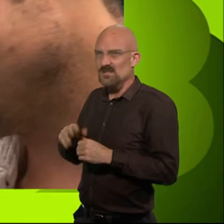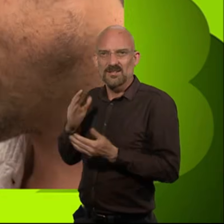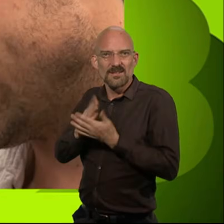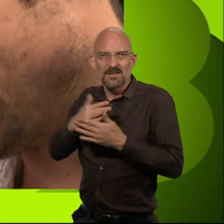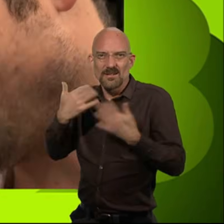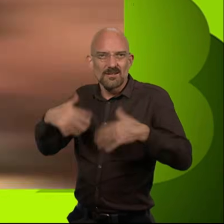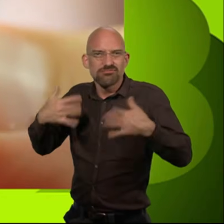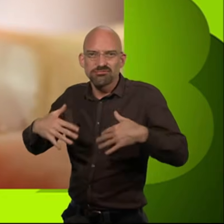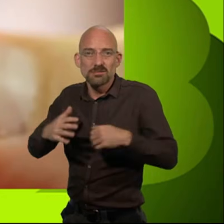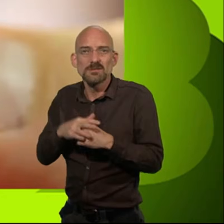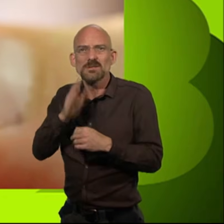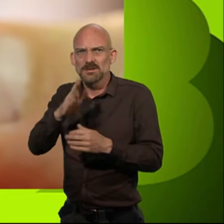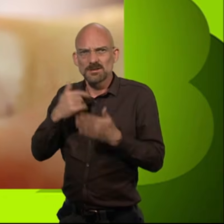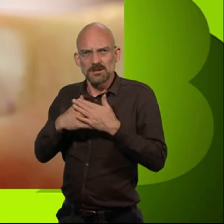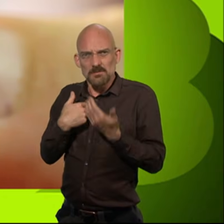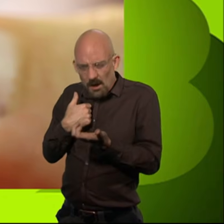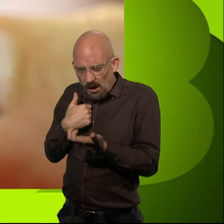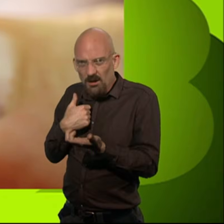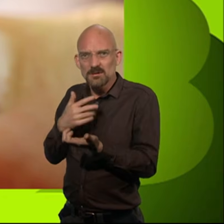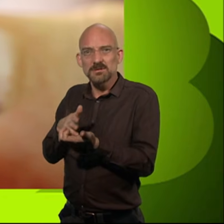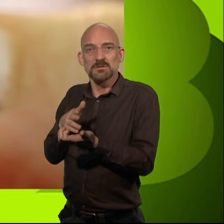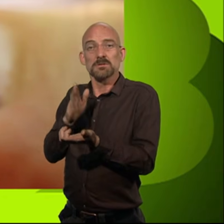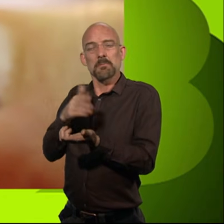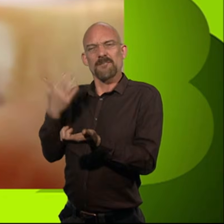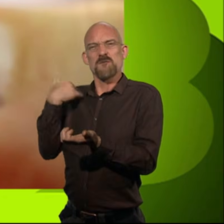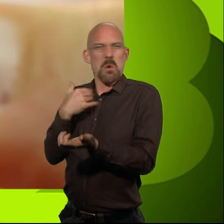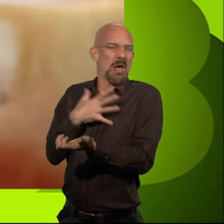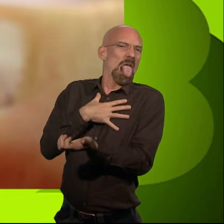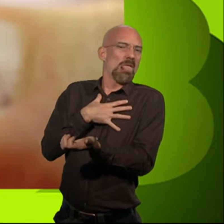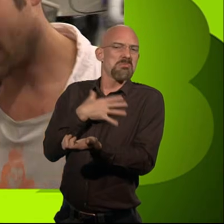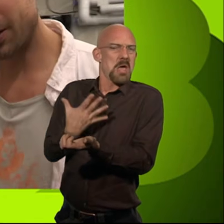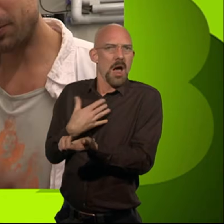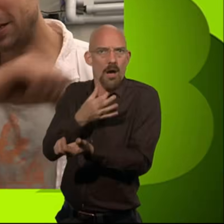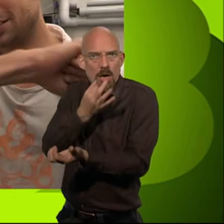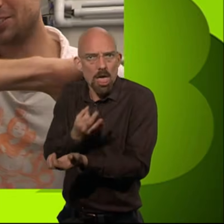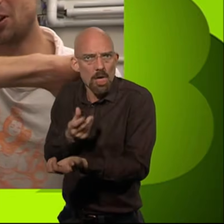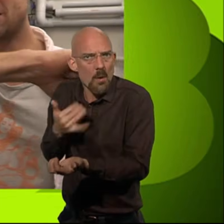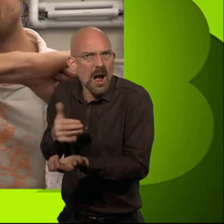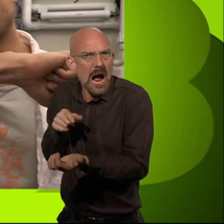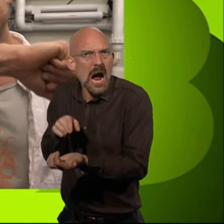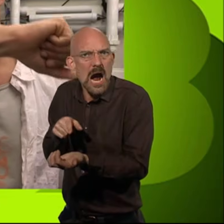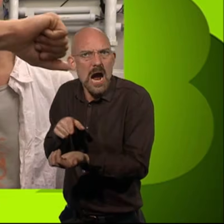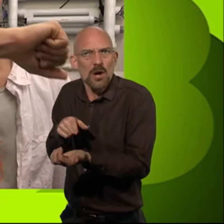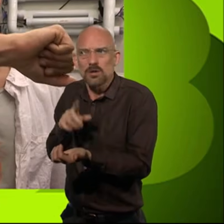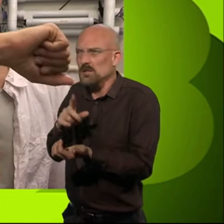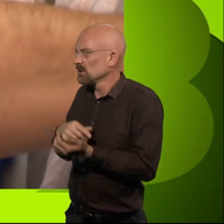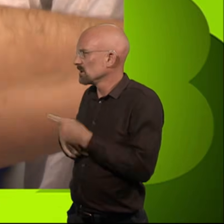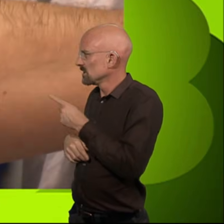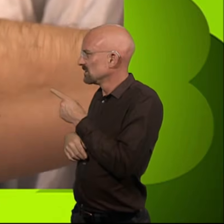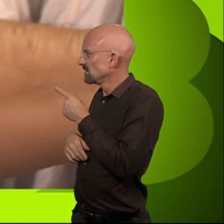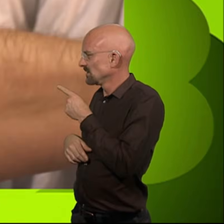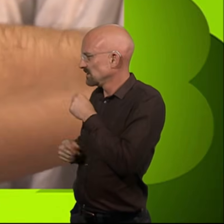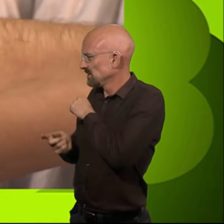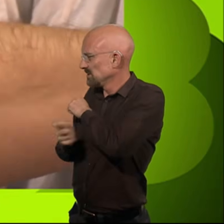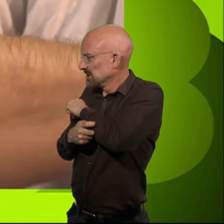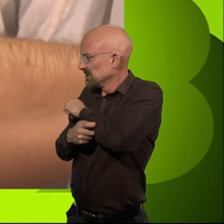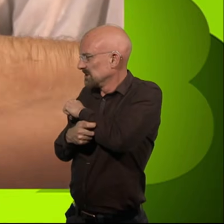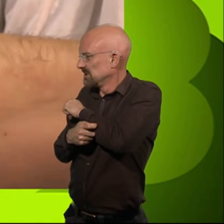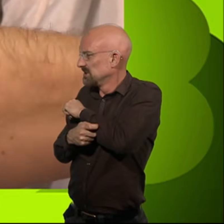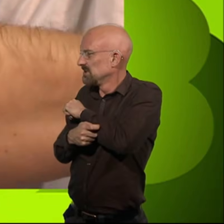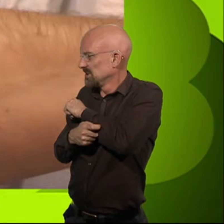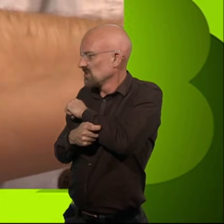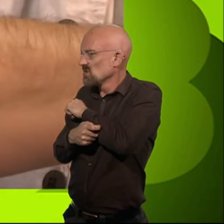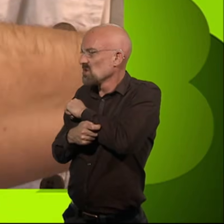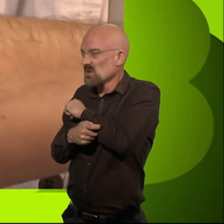That's so fascinating, I'm completely distracted from how disgusting it is. And I'm completely distracted with the fact I've still got this enormous